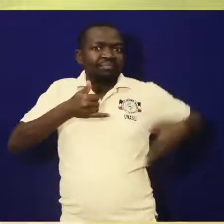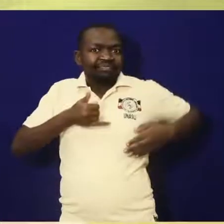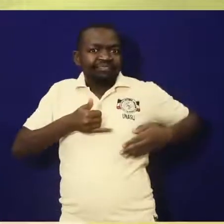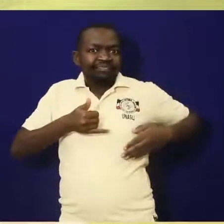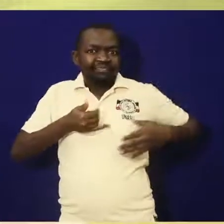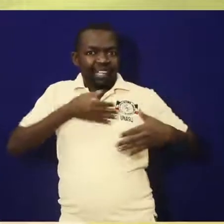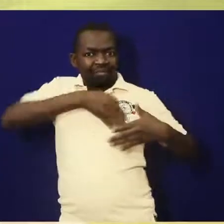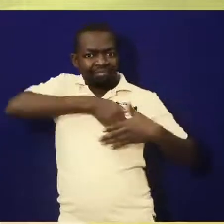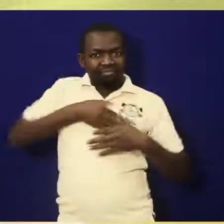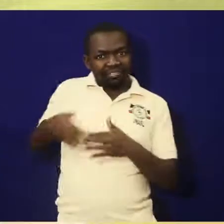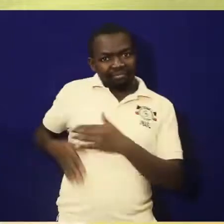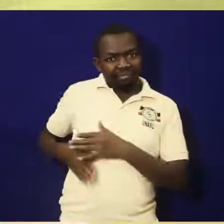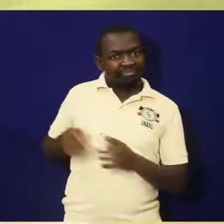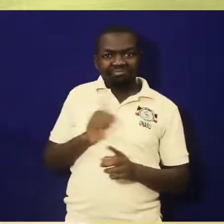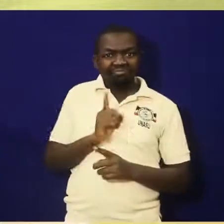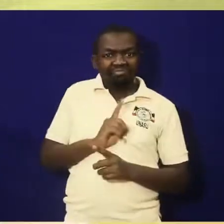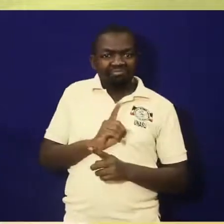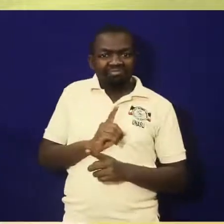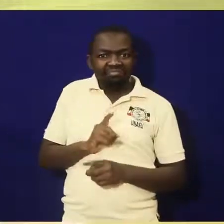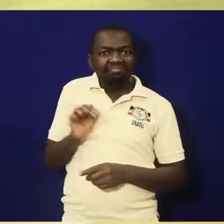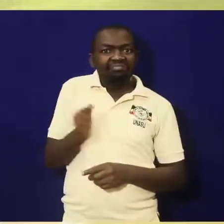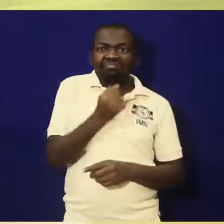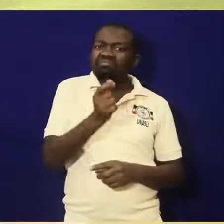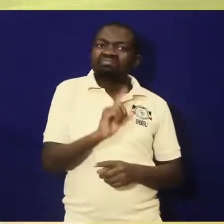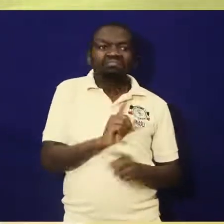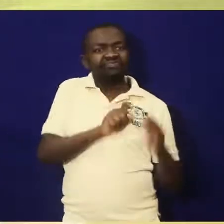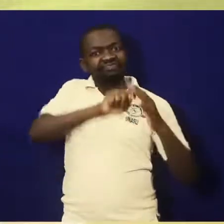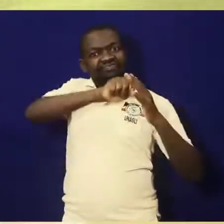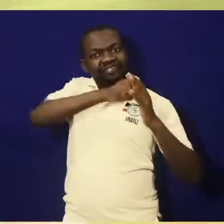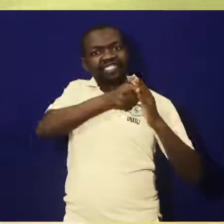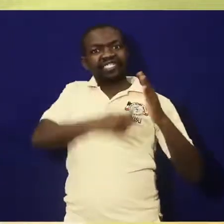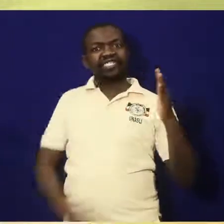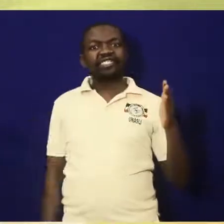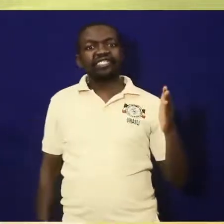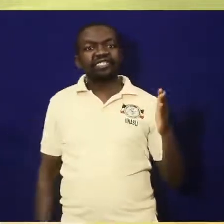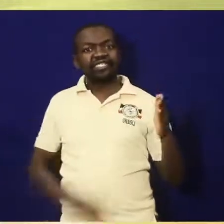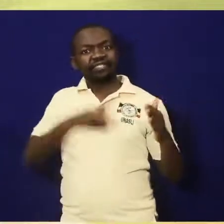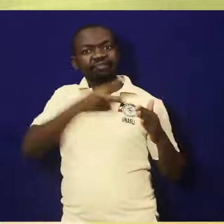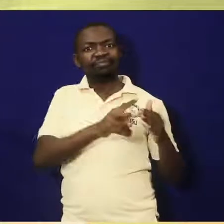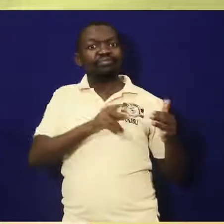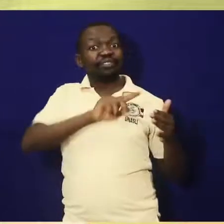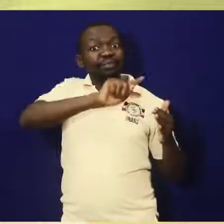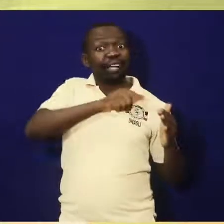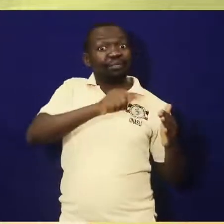Does that mean the past events help us in solving the current problems?